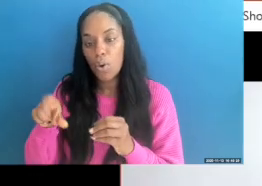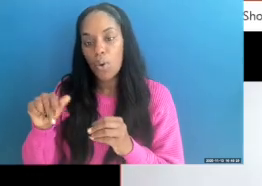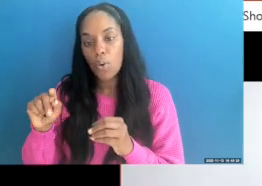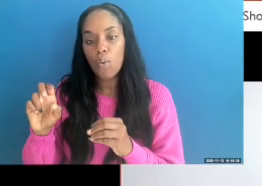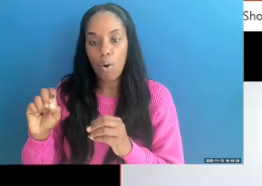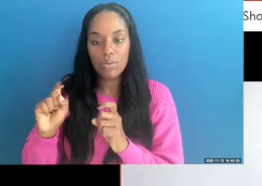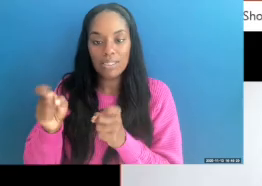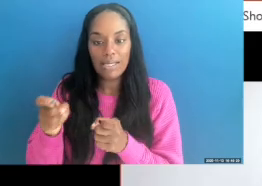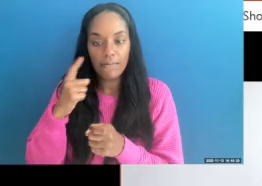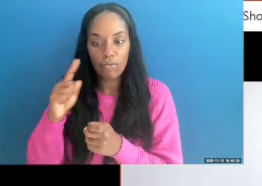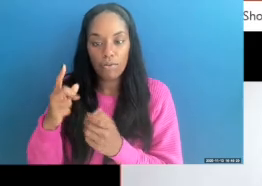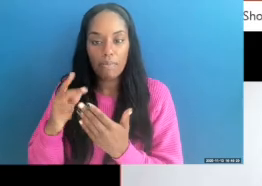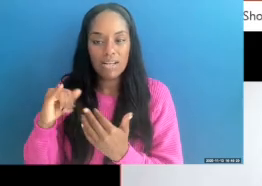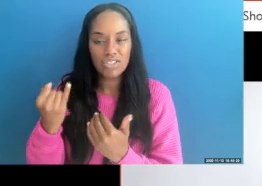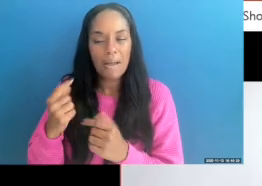to the project,